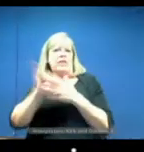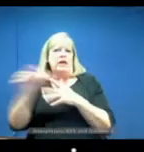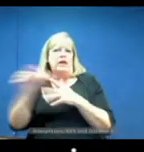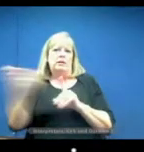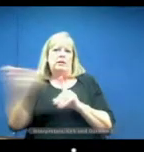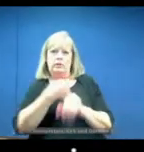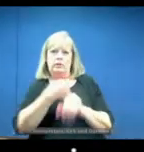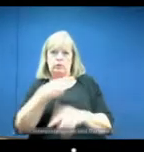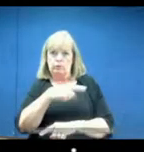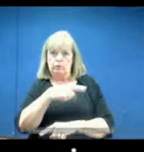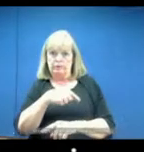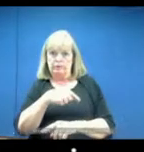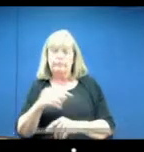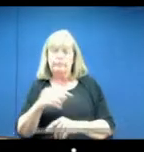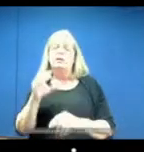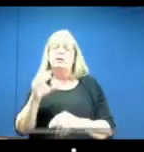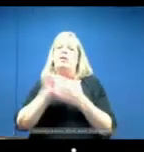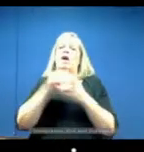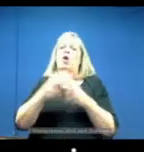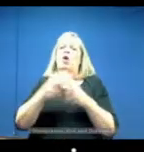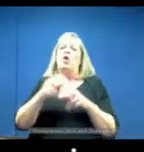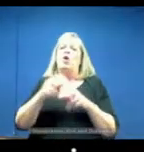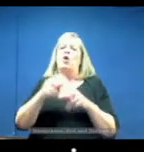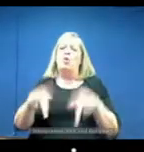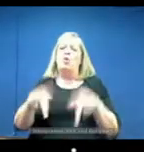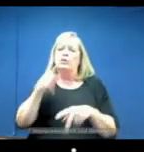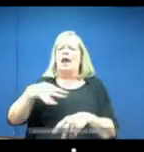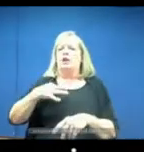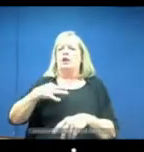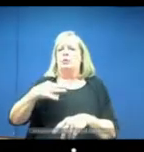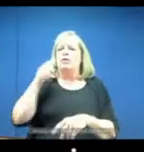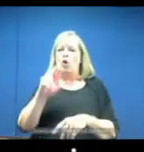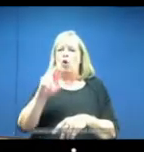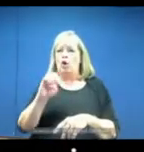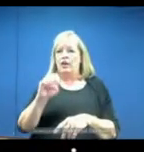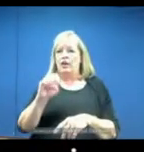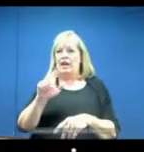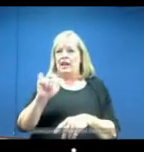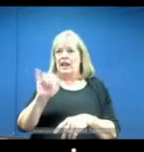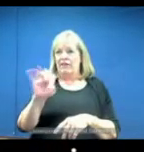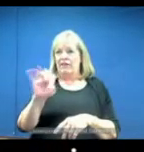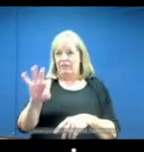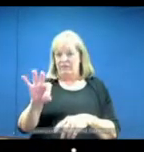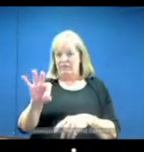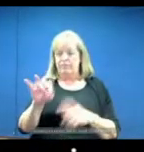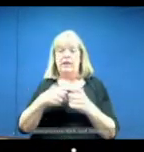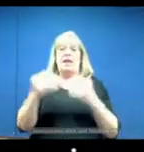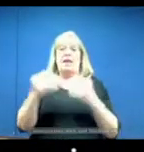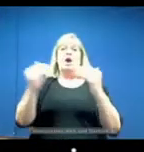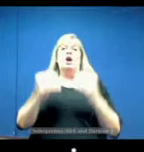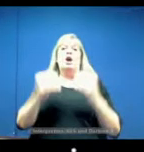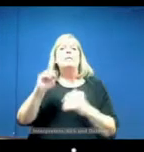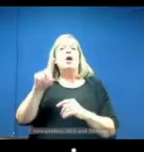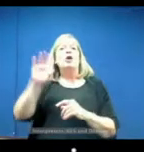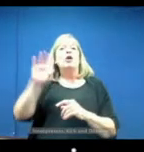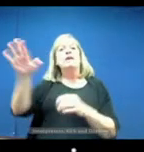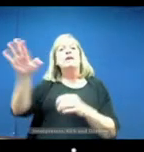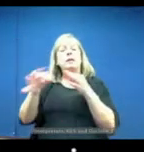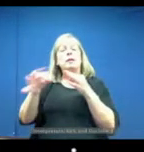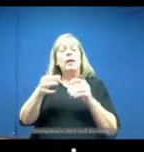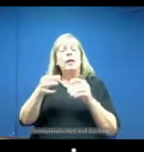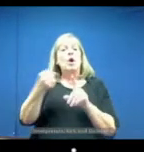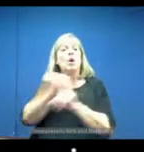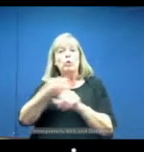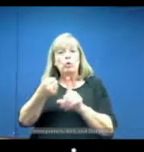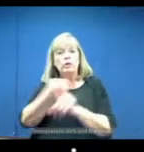So that's called a person eligible for release. And then Maryland defines abuse as one of the following acts: an act that either